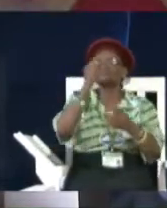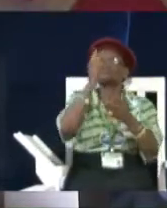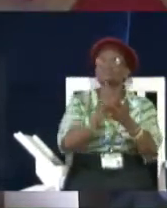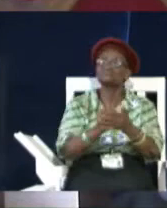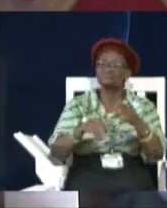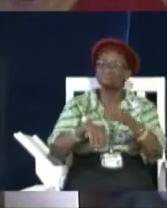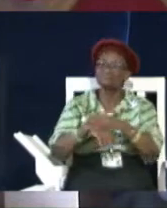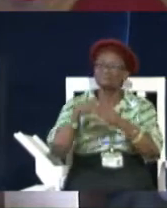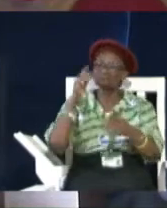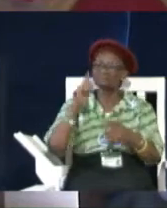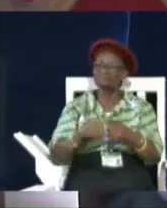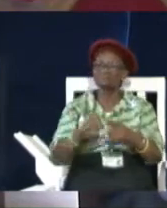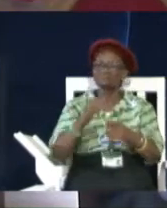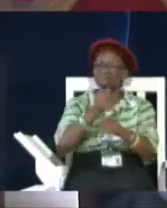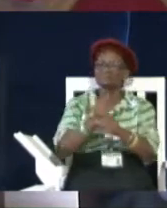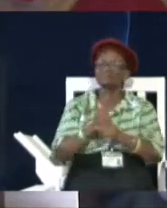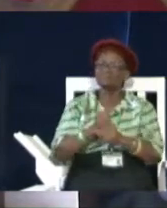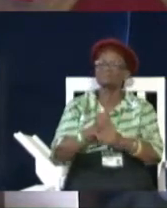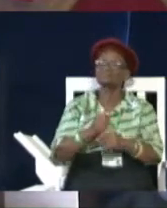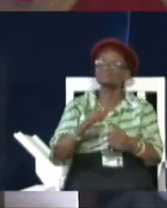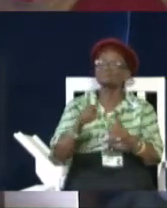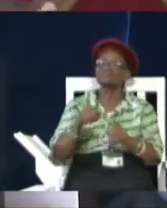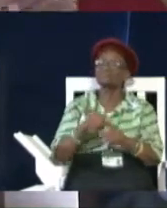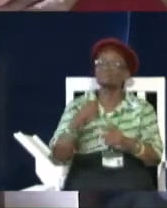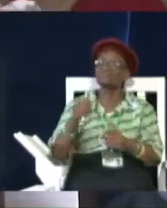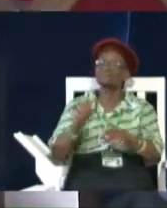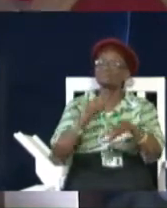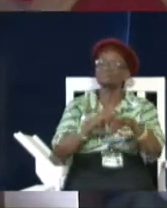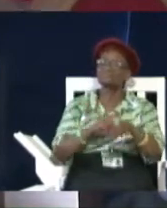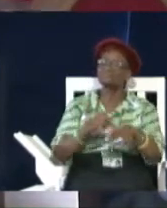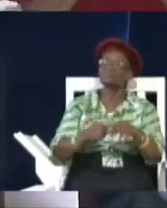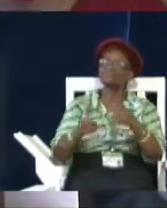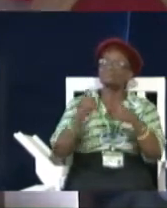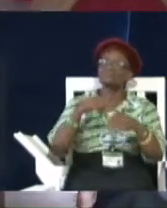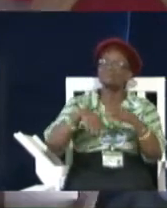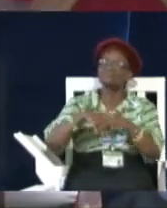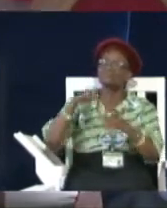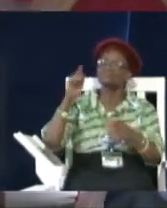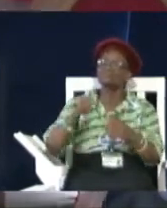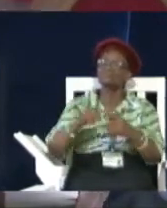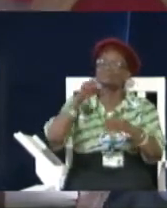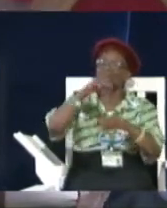When the time comes tonight, I hope you will know how to reach out.